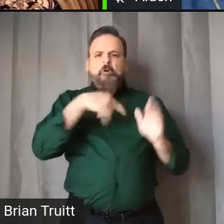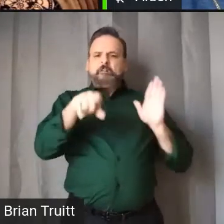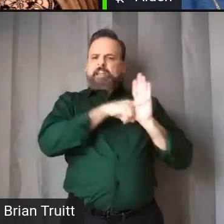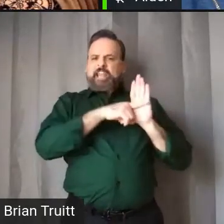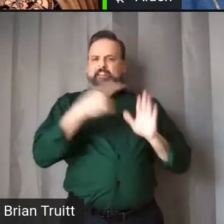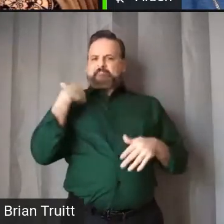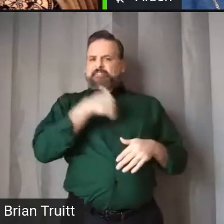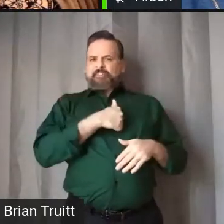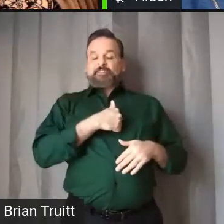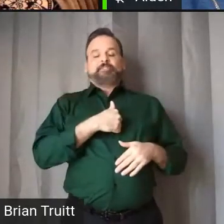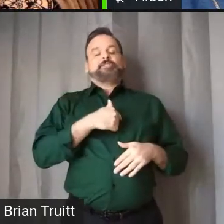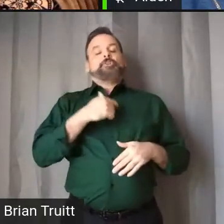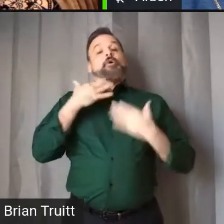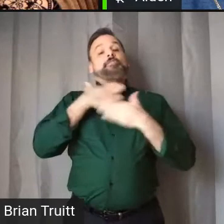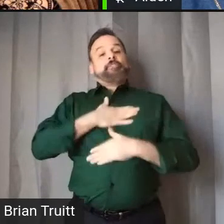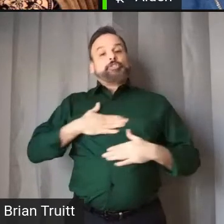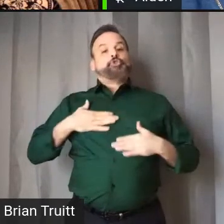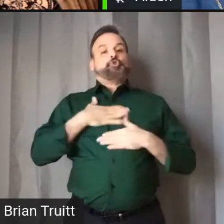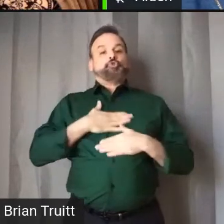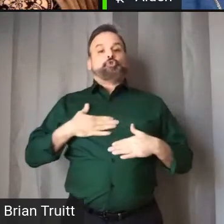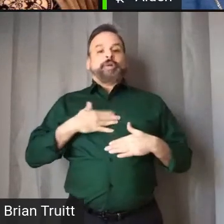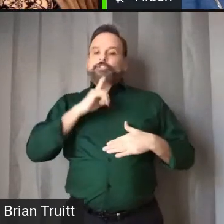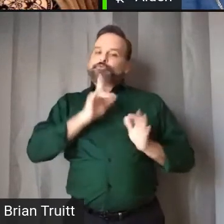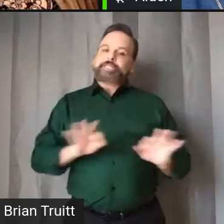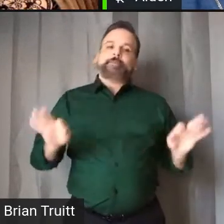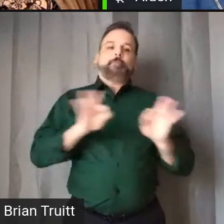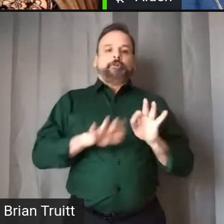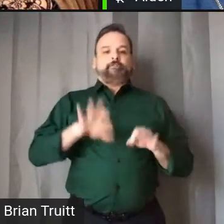So that joy is, it's so important to find.